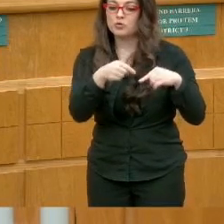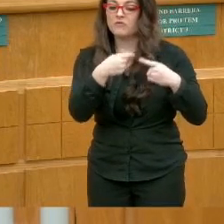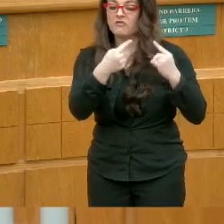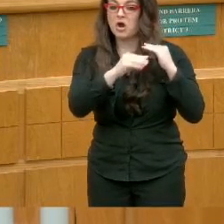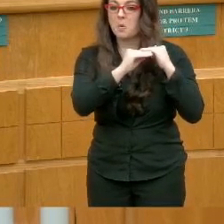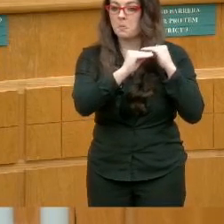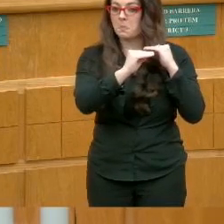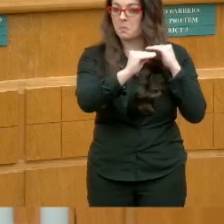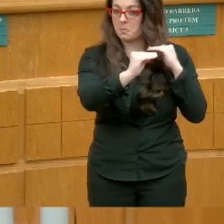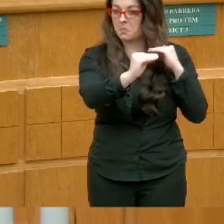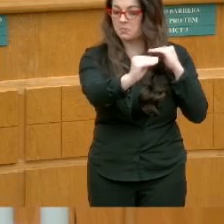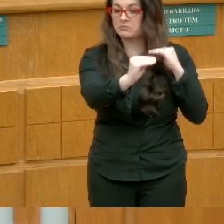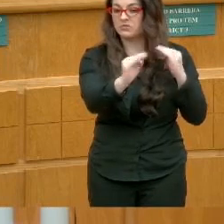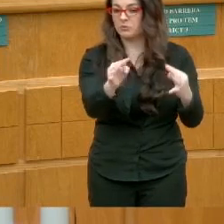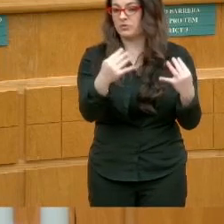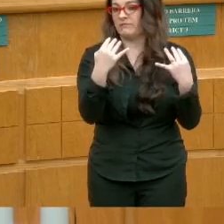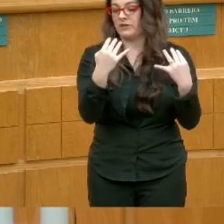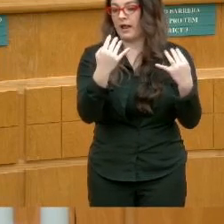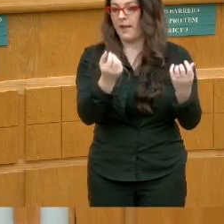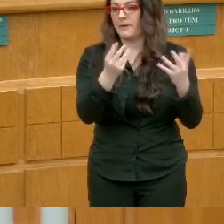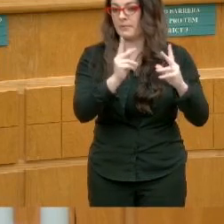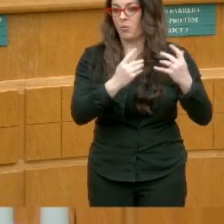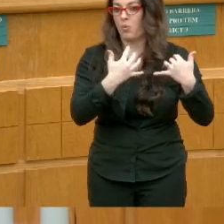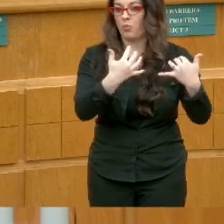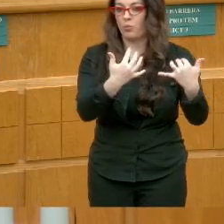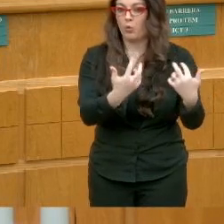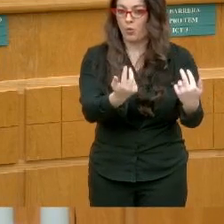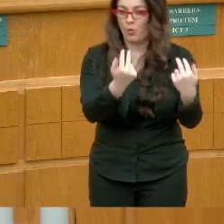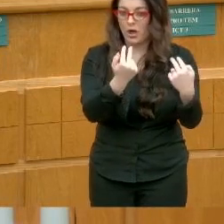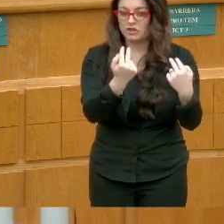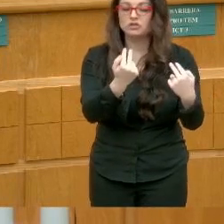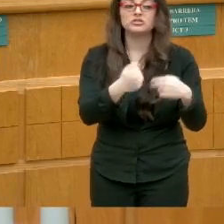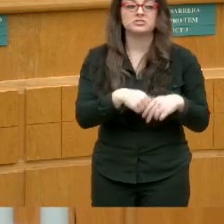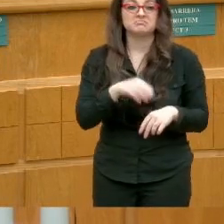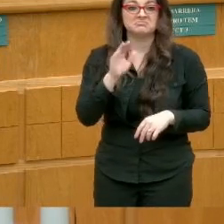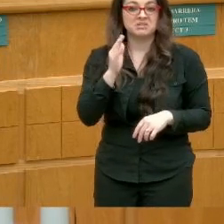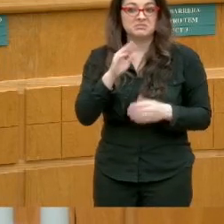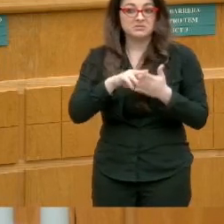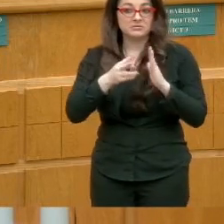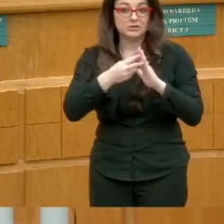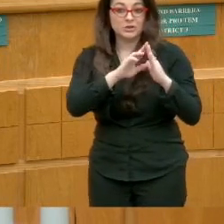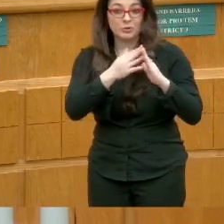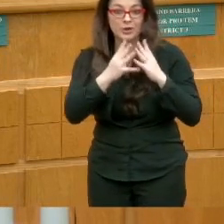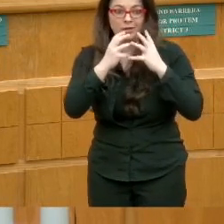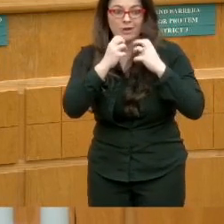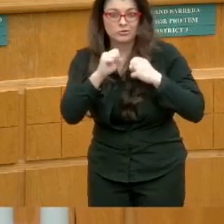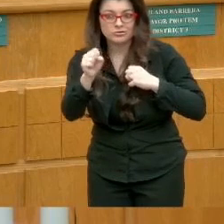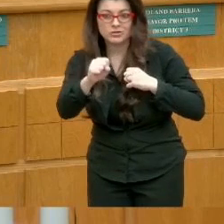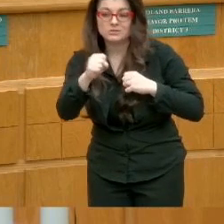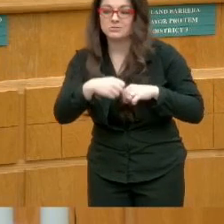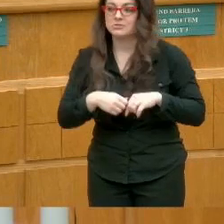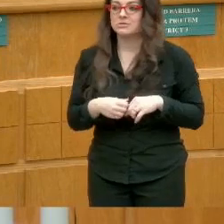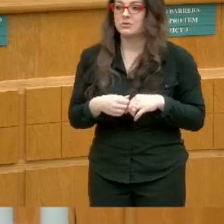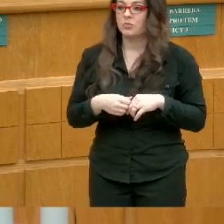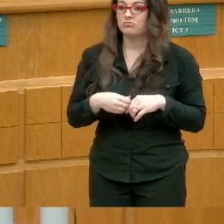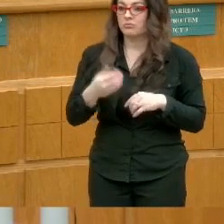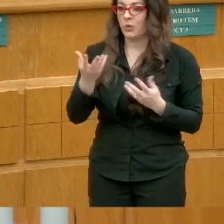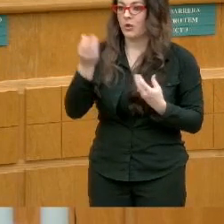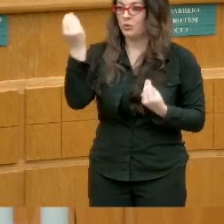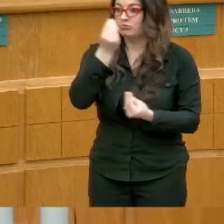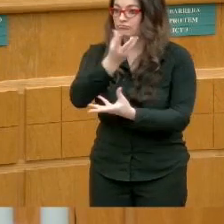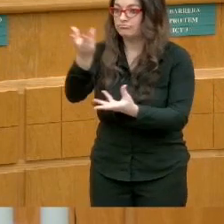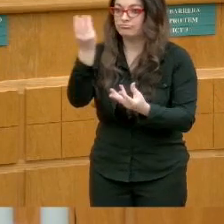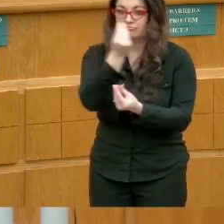high viewership, which shows that the community cares, and the more we talk about this, and the more you, the watching community, inform your